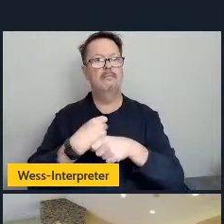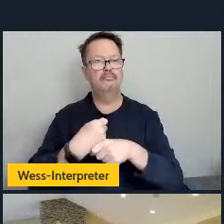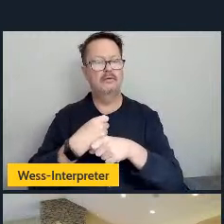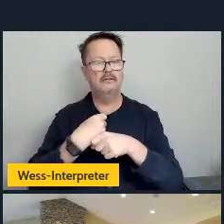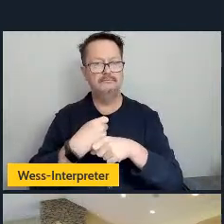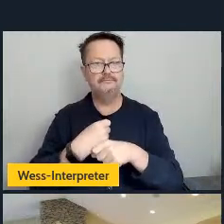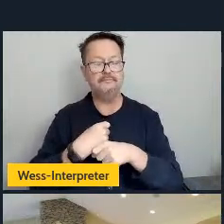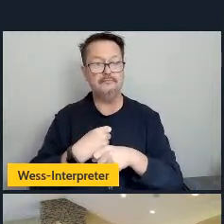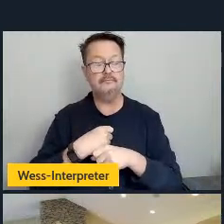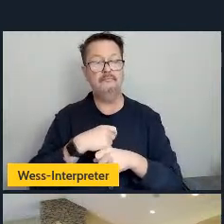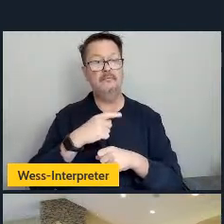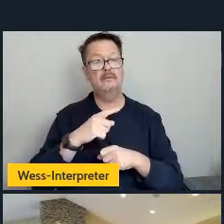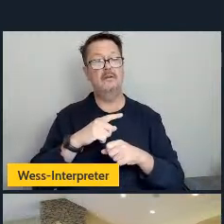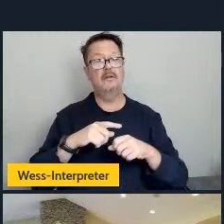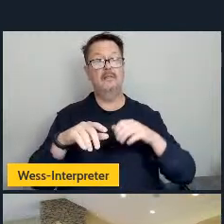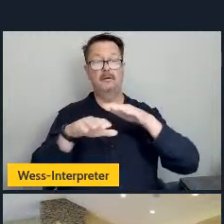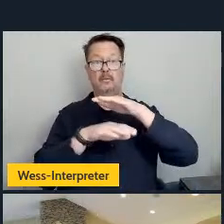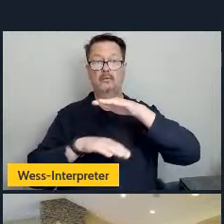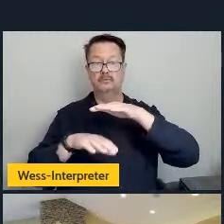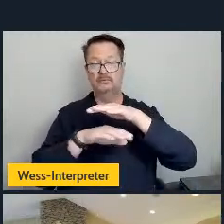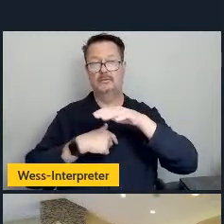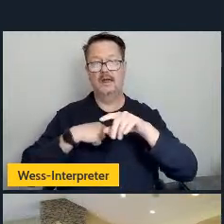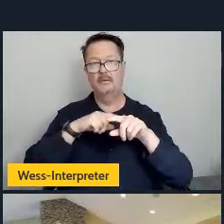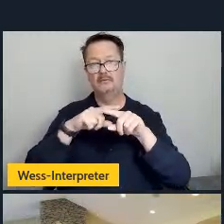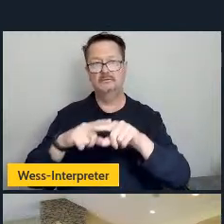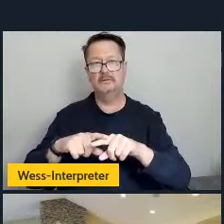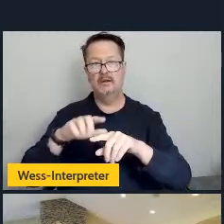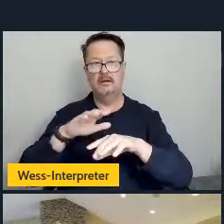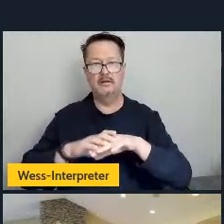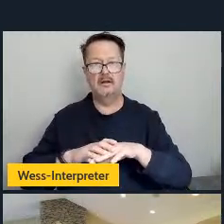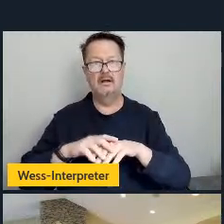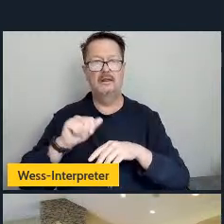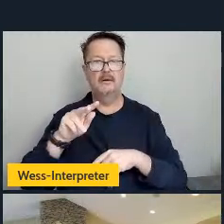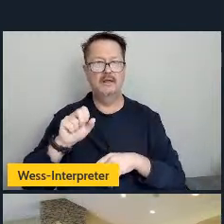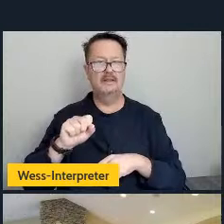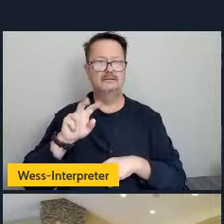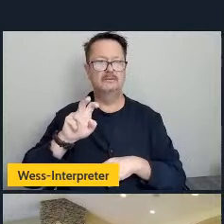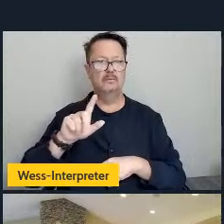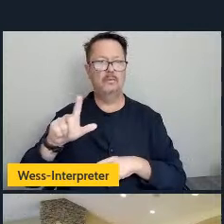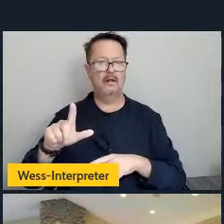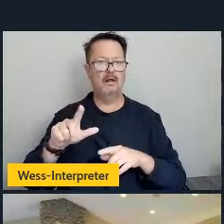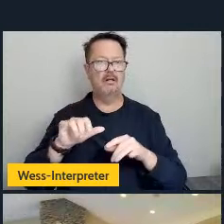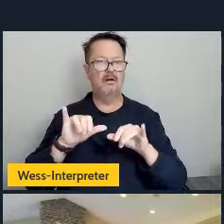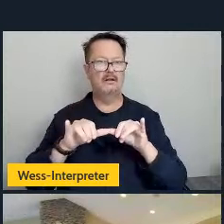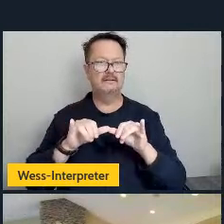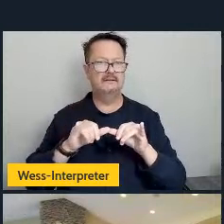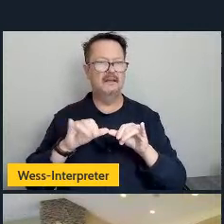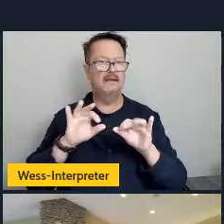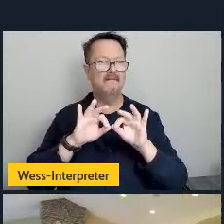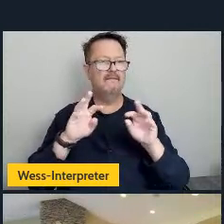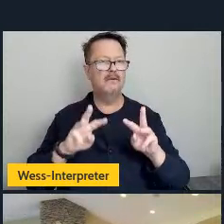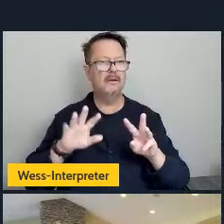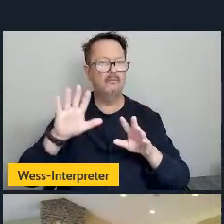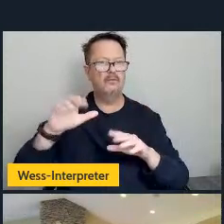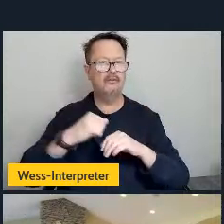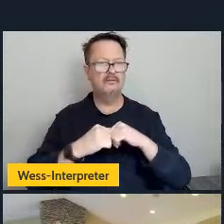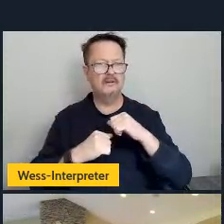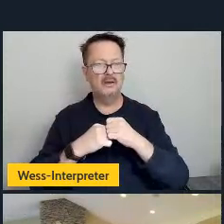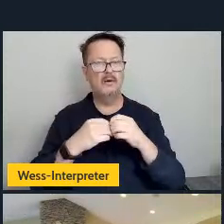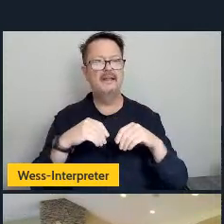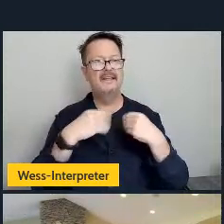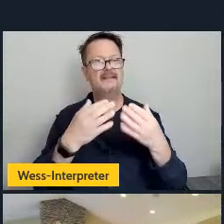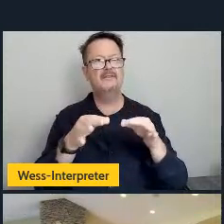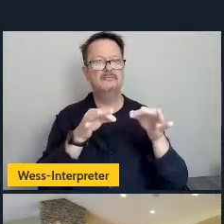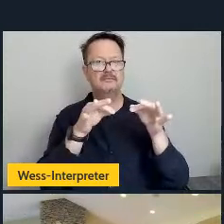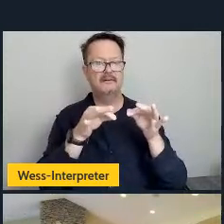as a cornerstone of this, I was relying on AWS well-architected framework, and I want to walk you through a few definitions here